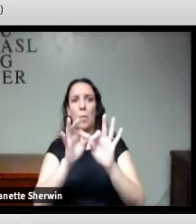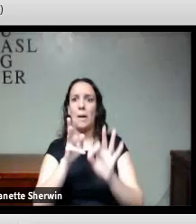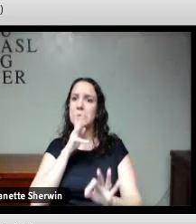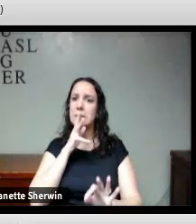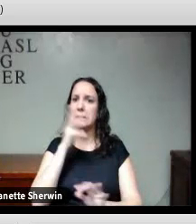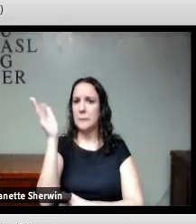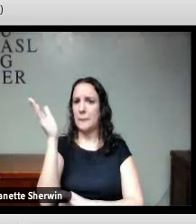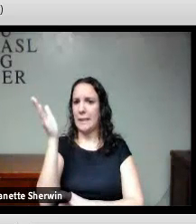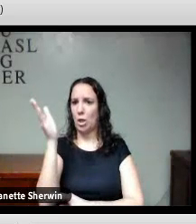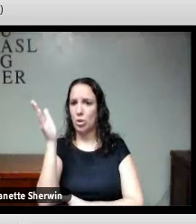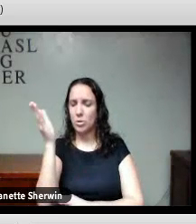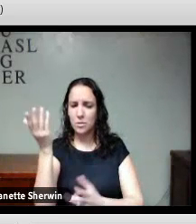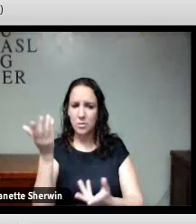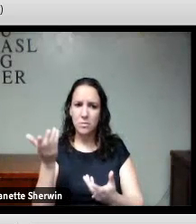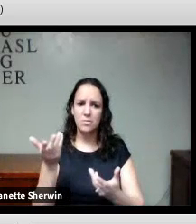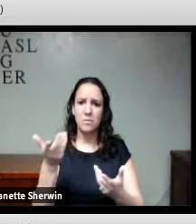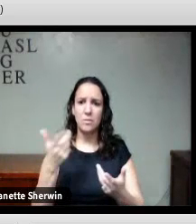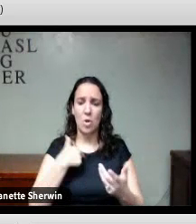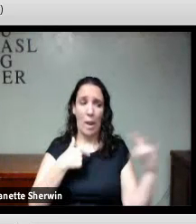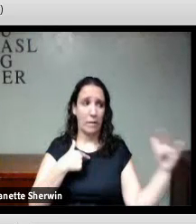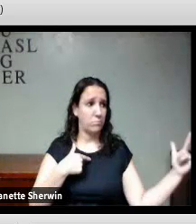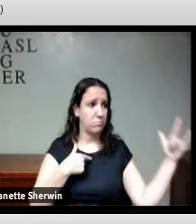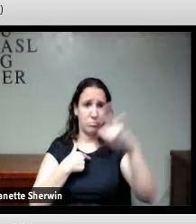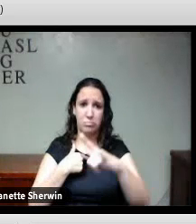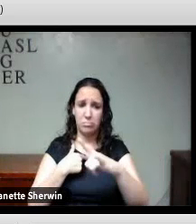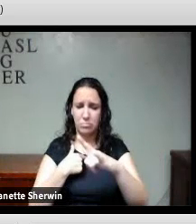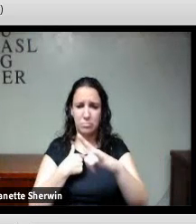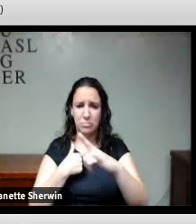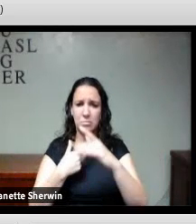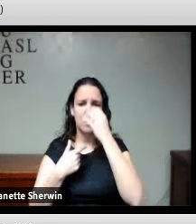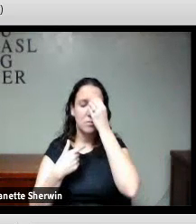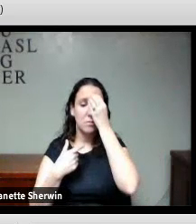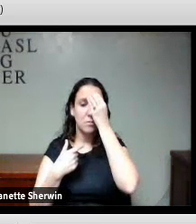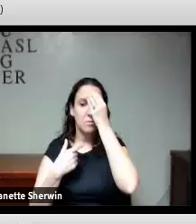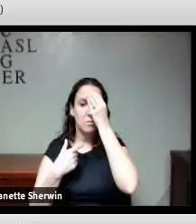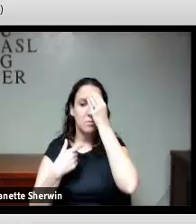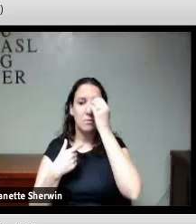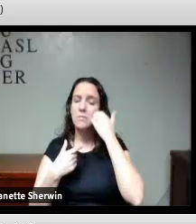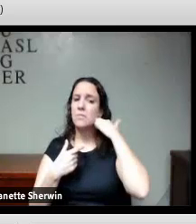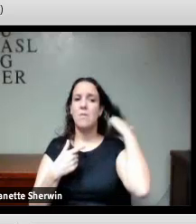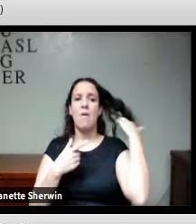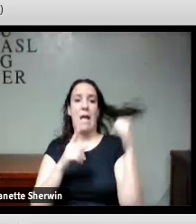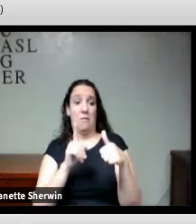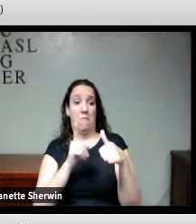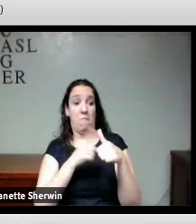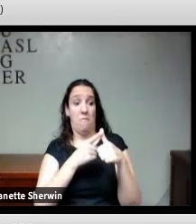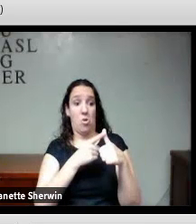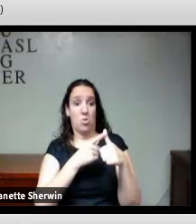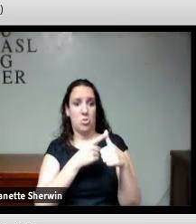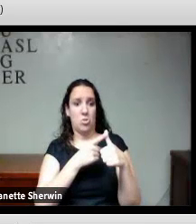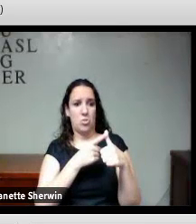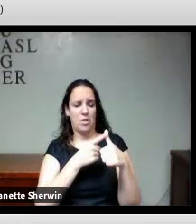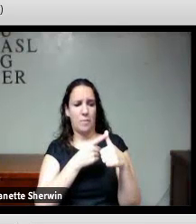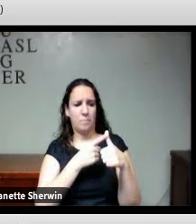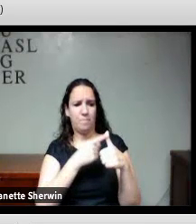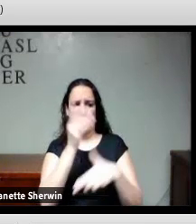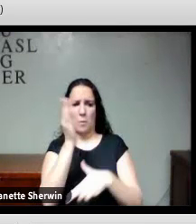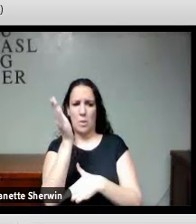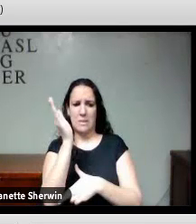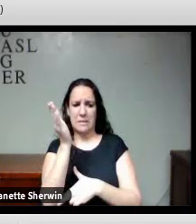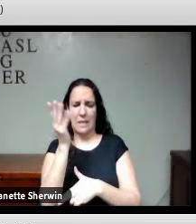to California. There were tracks that you followed through the day. And the first track that I went to was by a lady and a gentleman that had written a